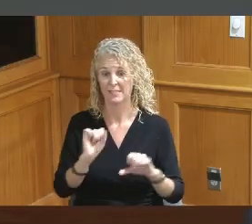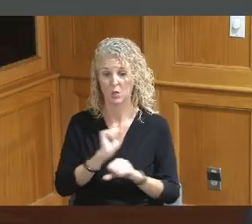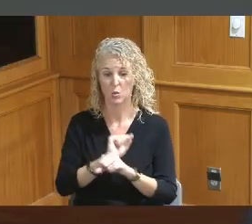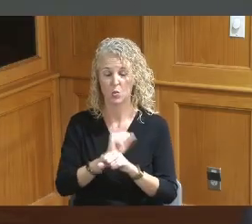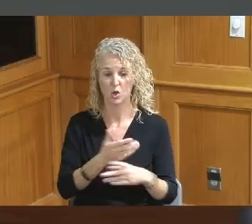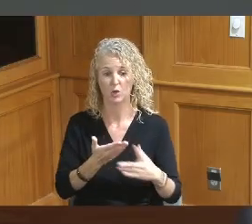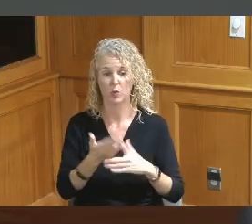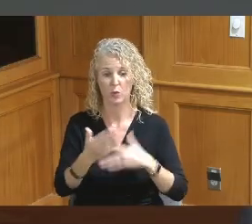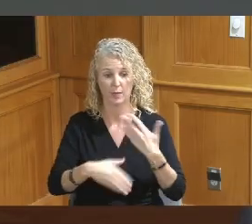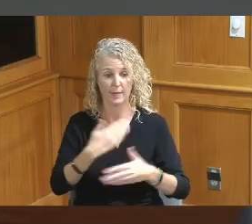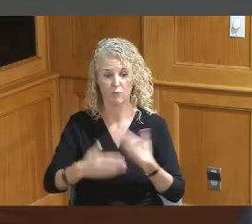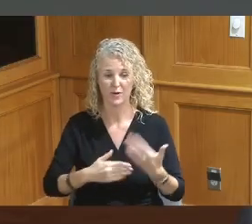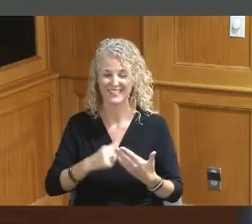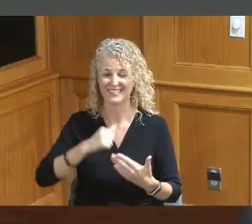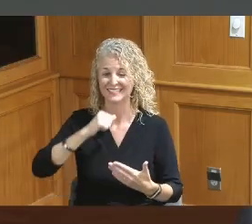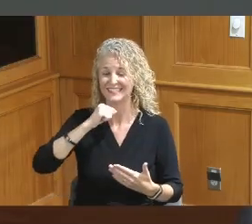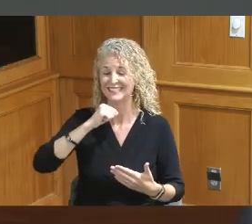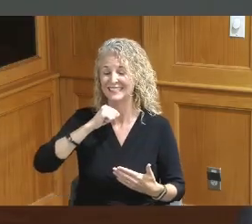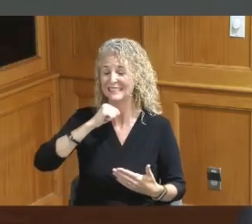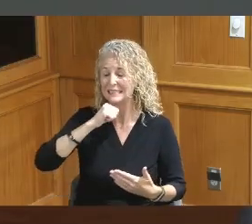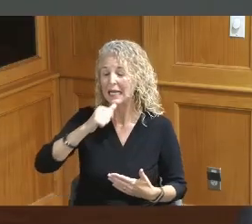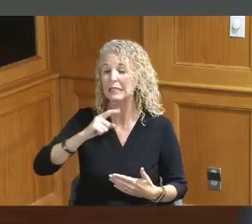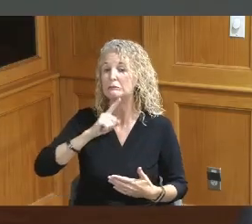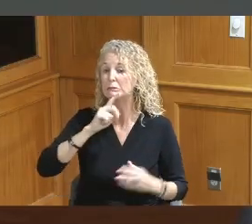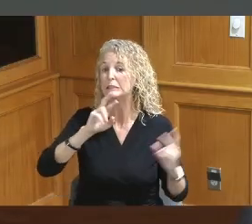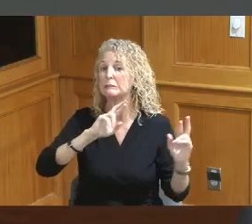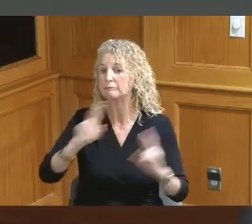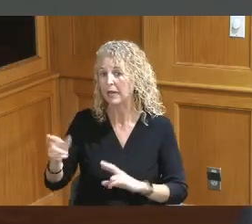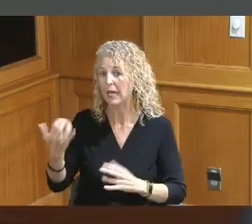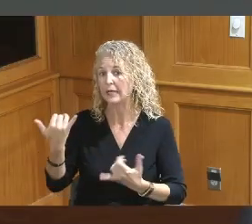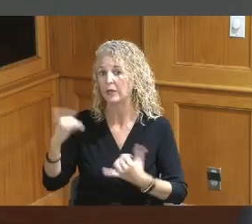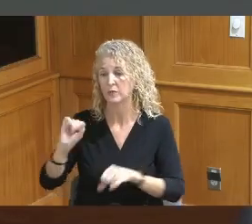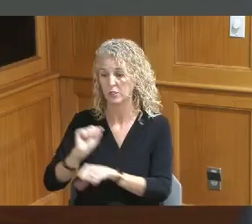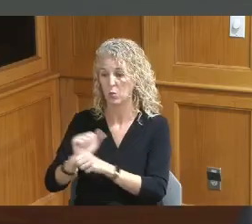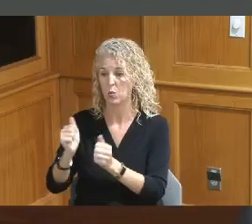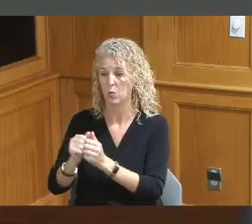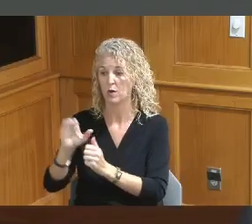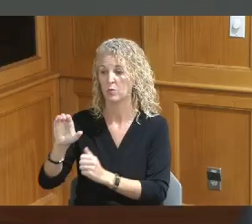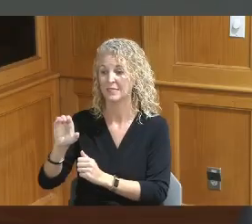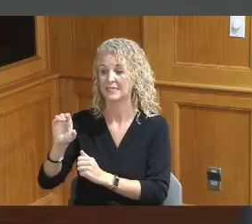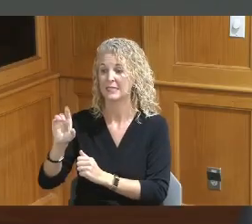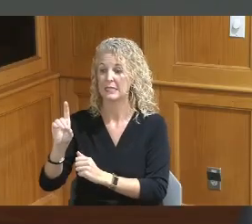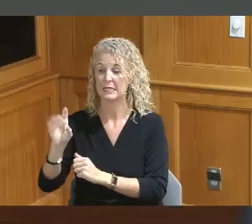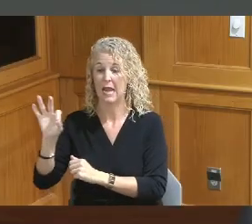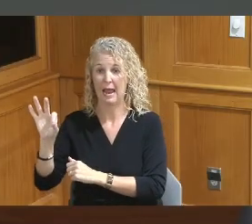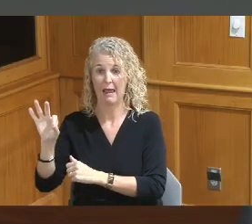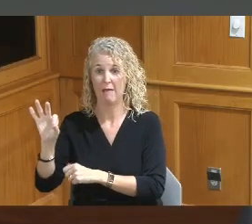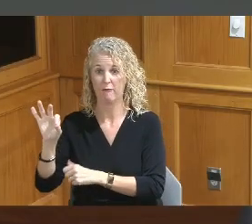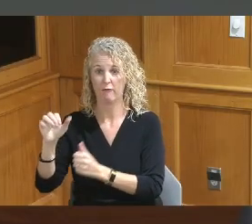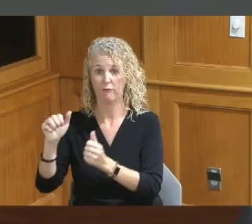through the process, not quite there yet. We'll continue to engage with CDF on that particular